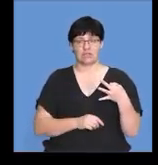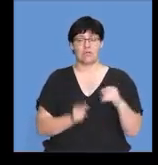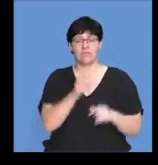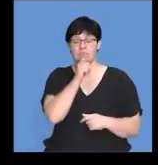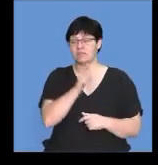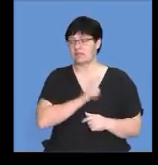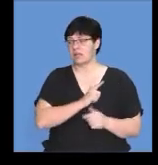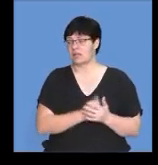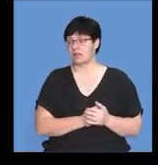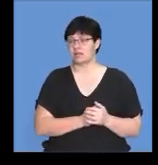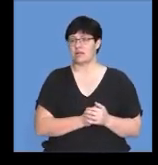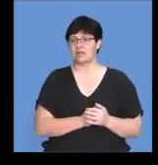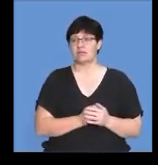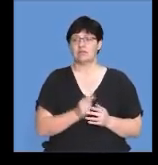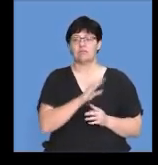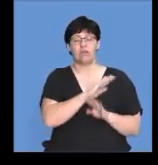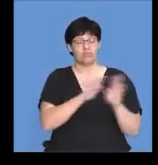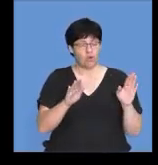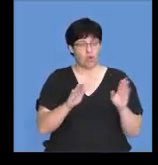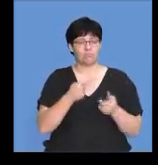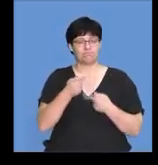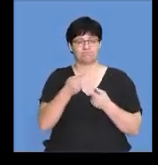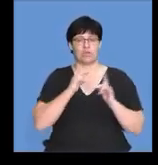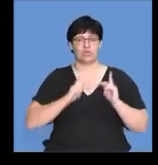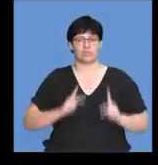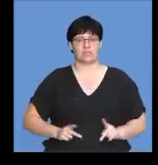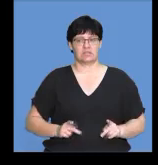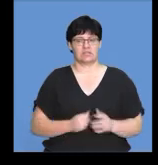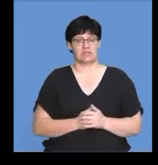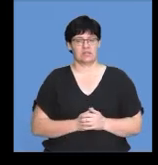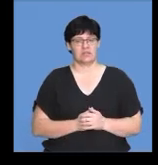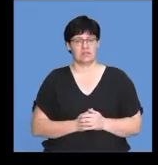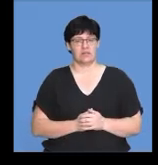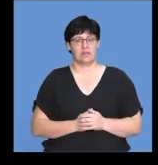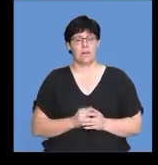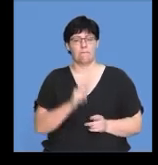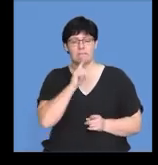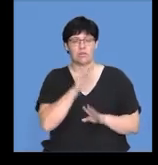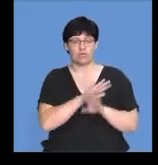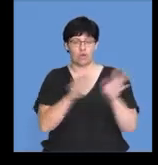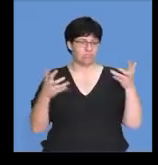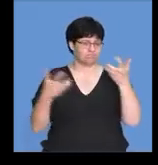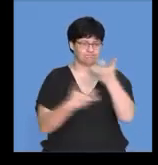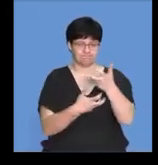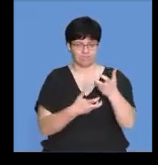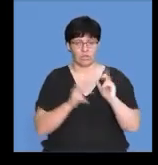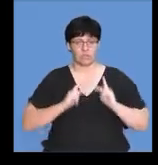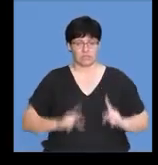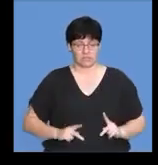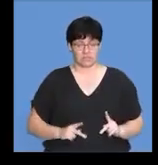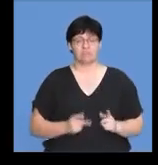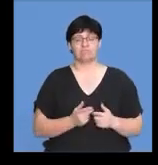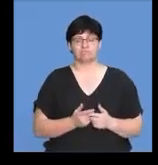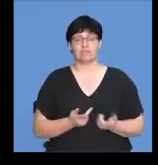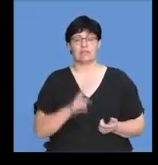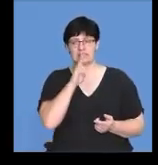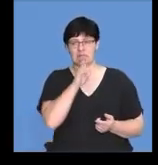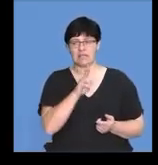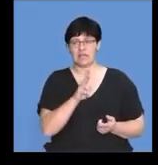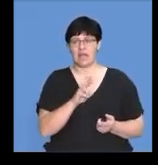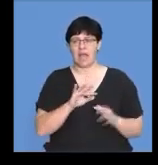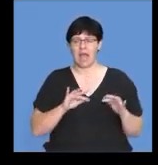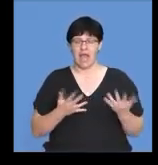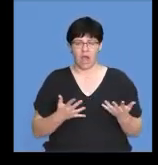us about the non-disjunction in humans. Okay, and so if we look at non-disjunction, essentially we're discussing